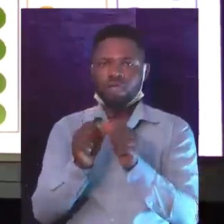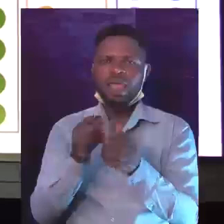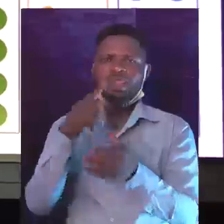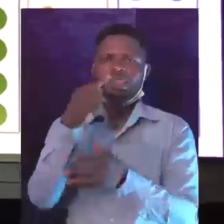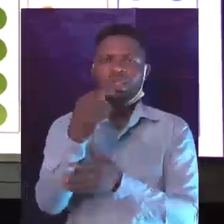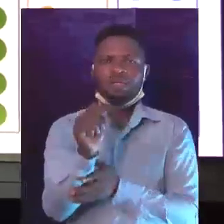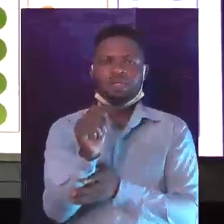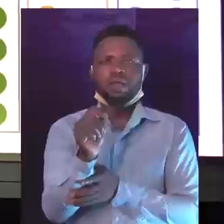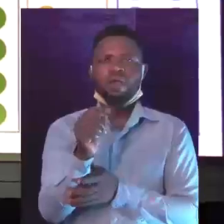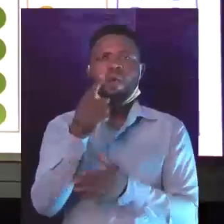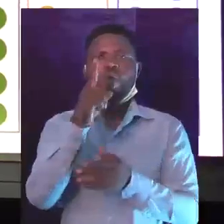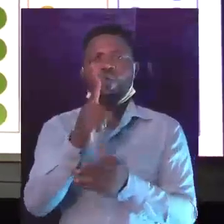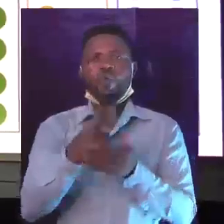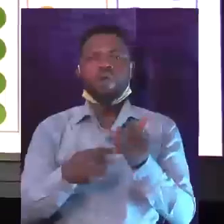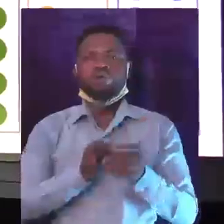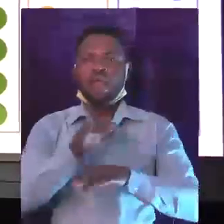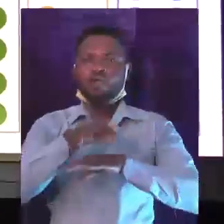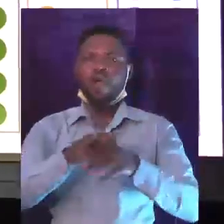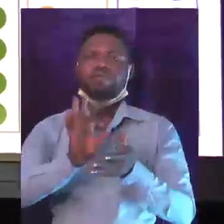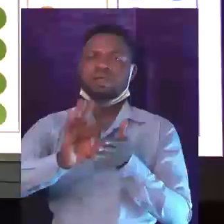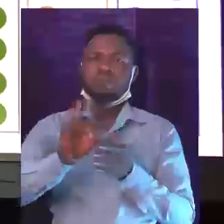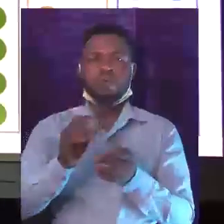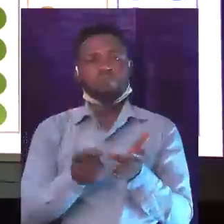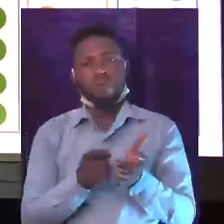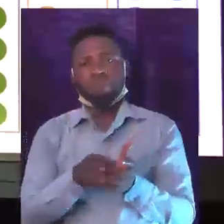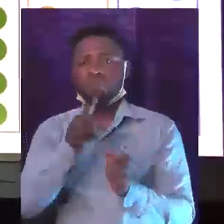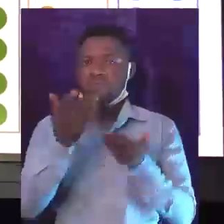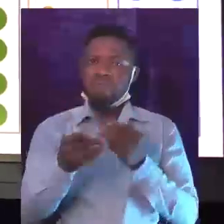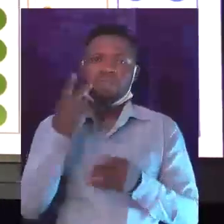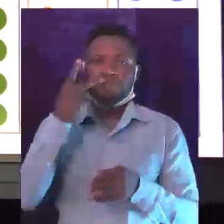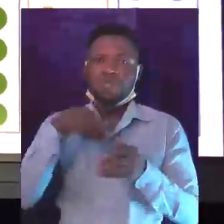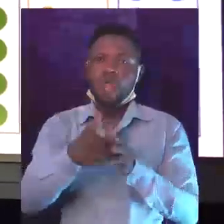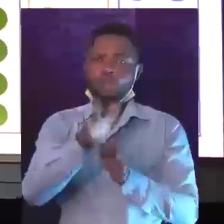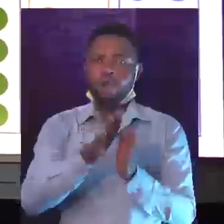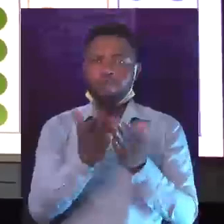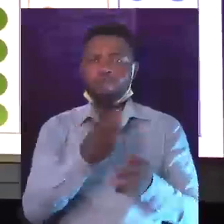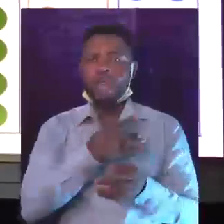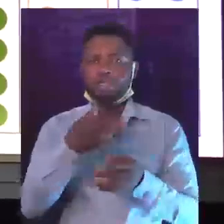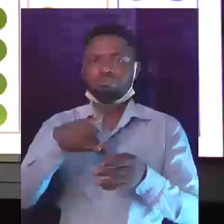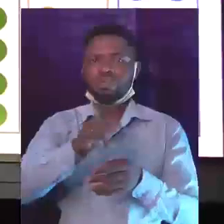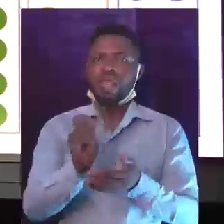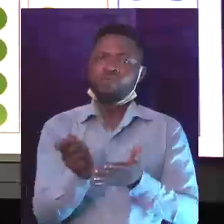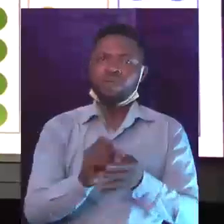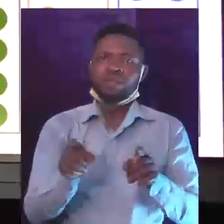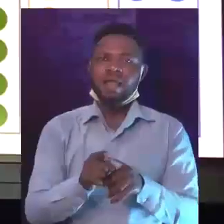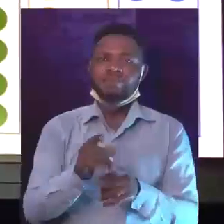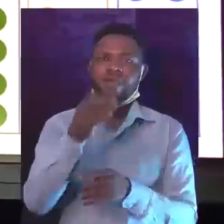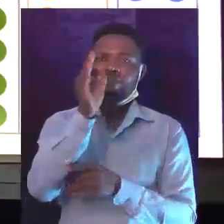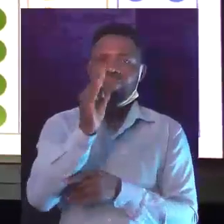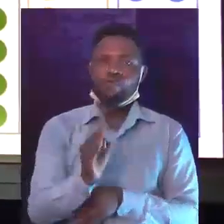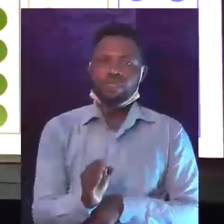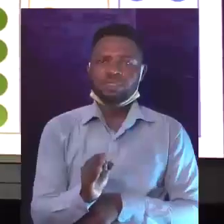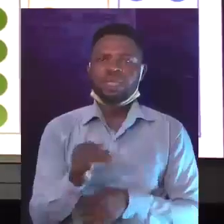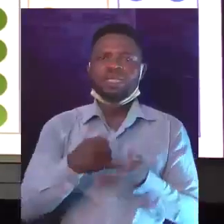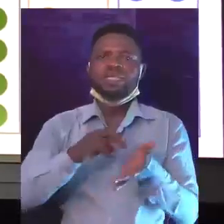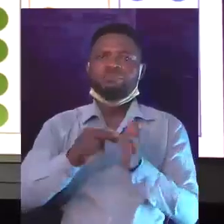The one I call count here, sometimes you might see it in your books and they write it as frequency. It's still the same thing. It